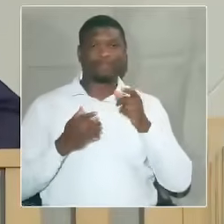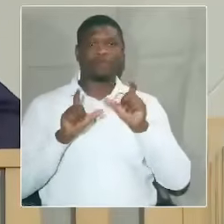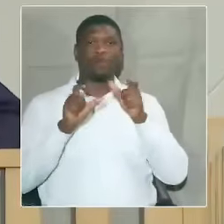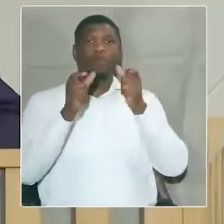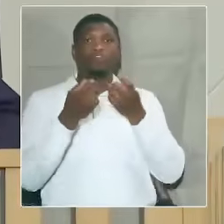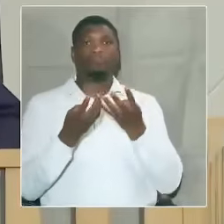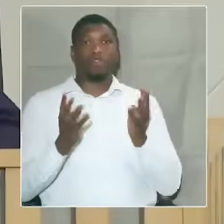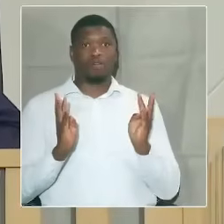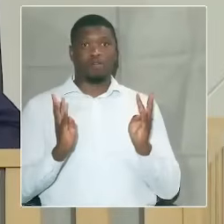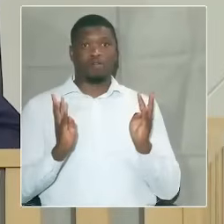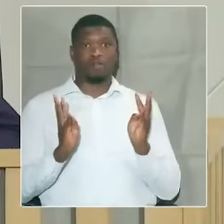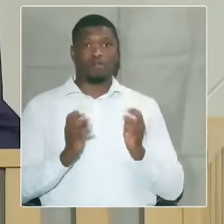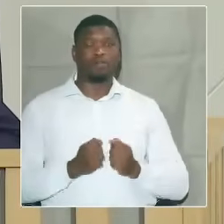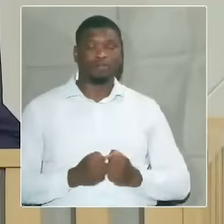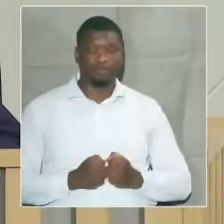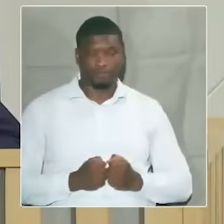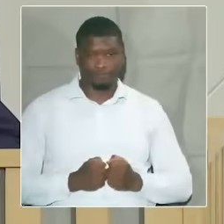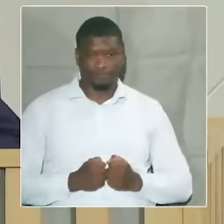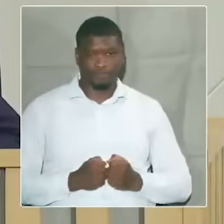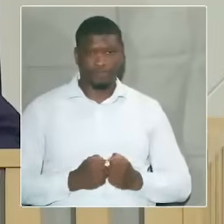Thanks, Commissioners.